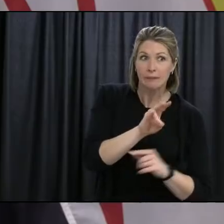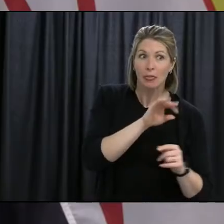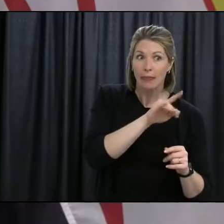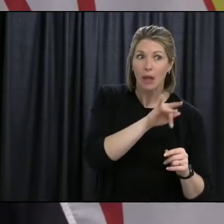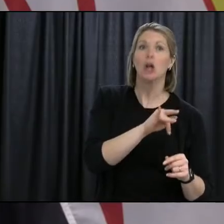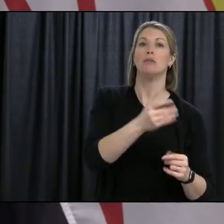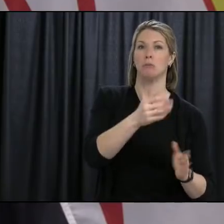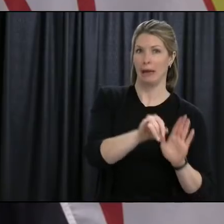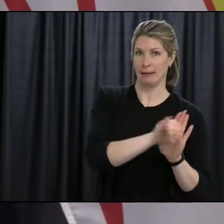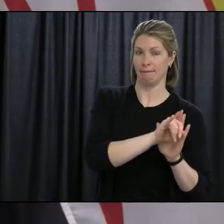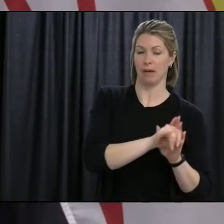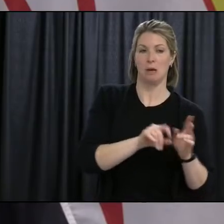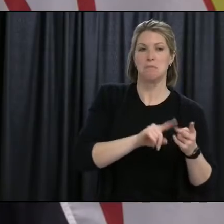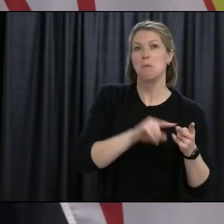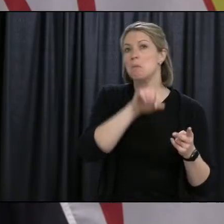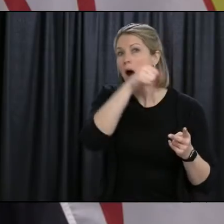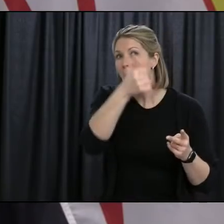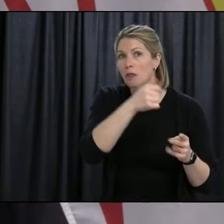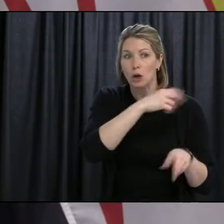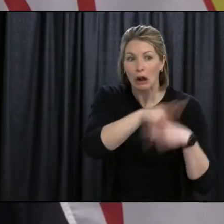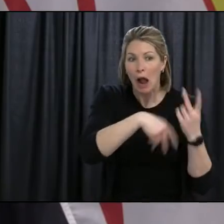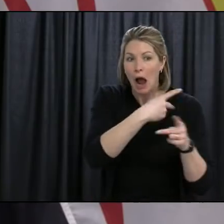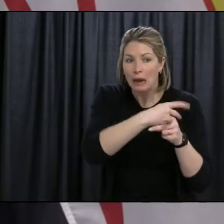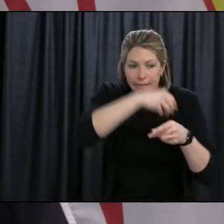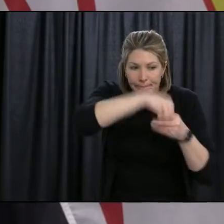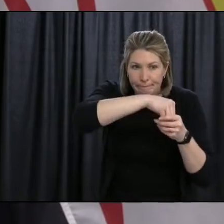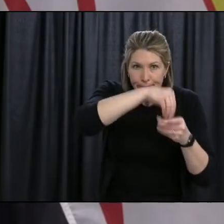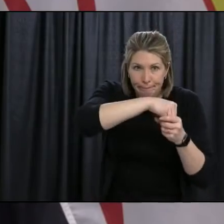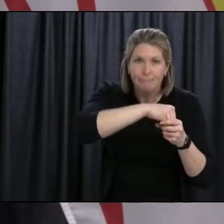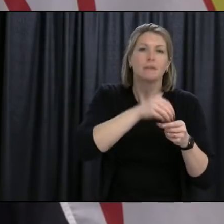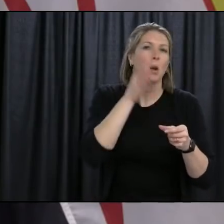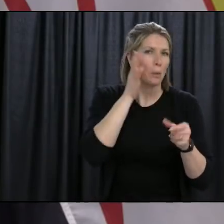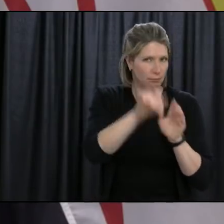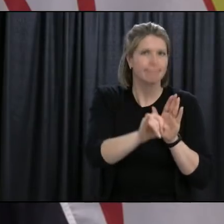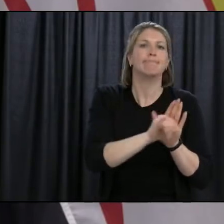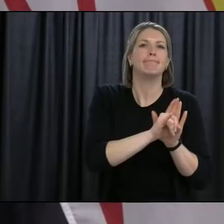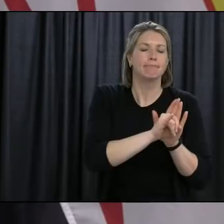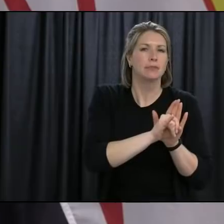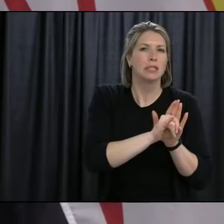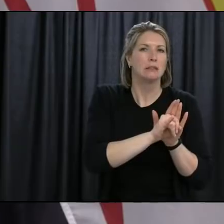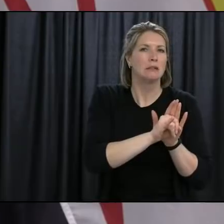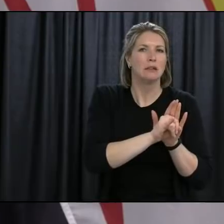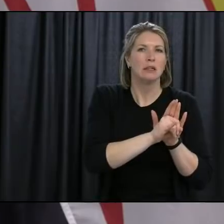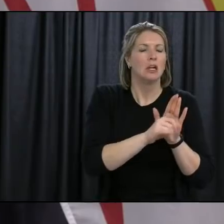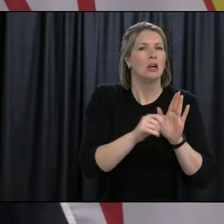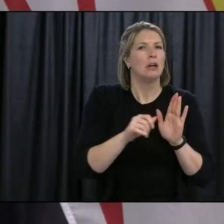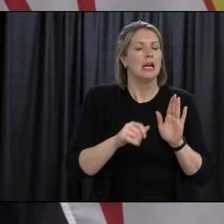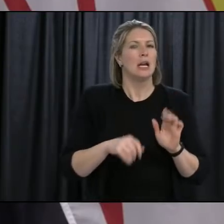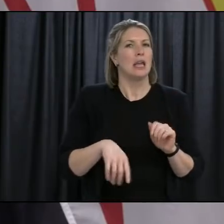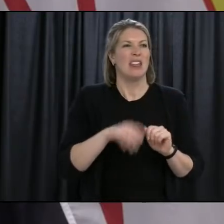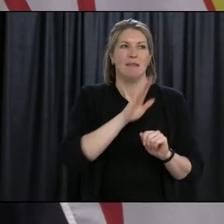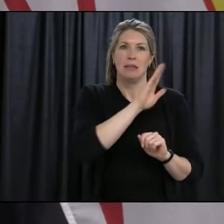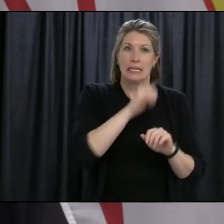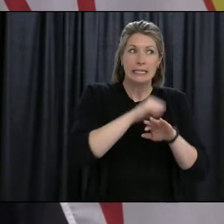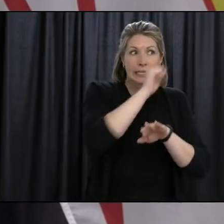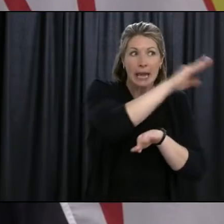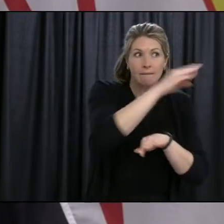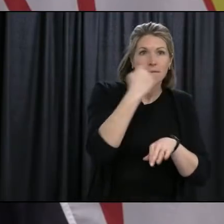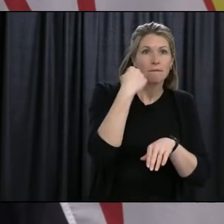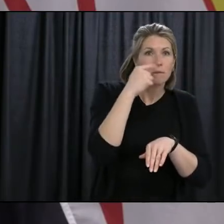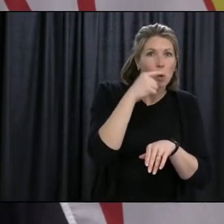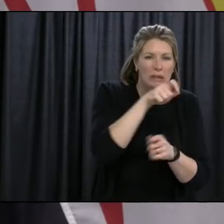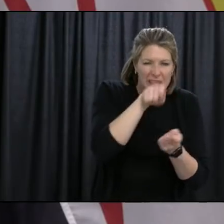it's other variants, it'll tell us that as well. So it's not specifically a test for B117.